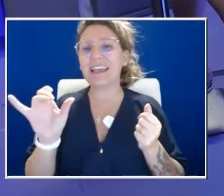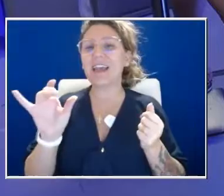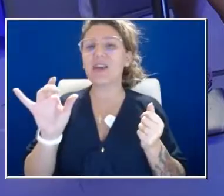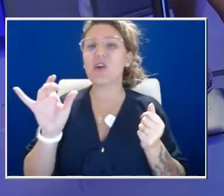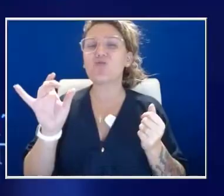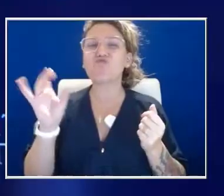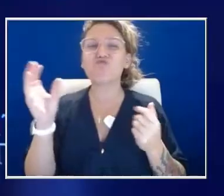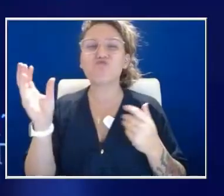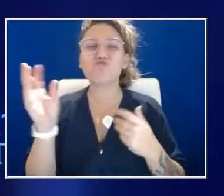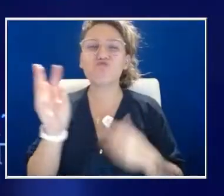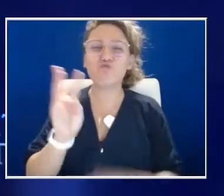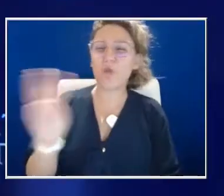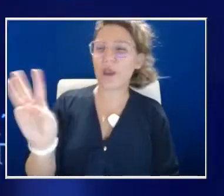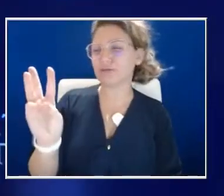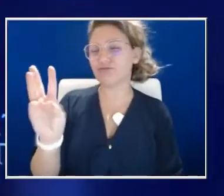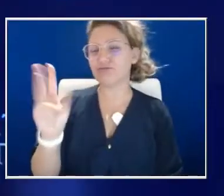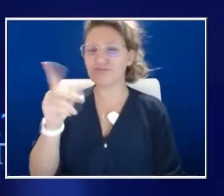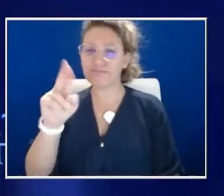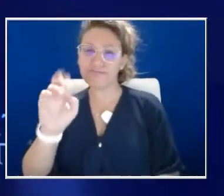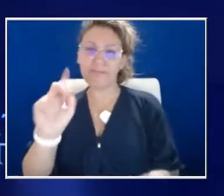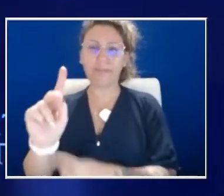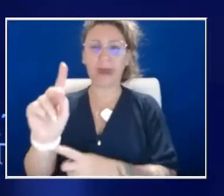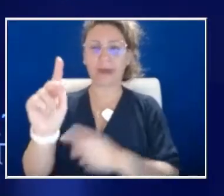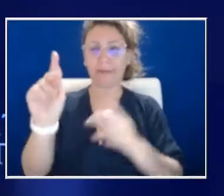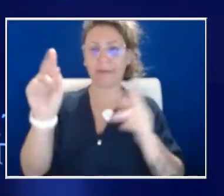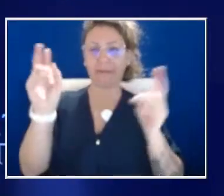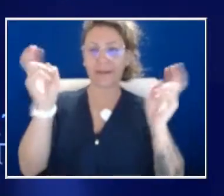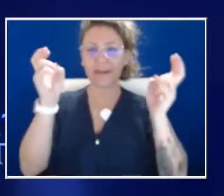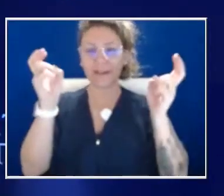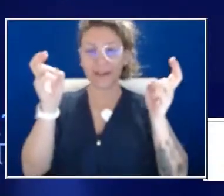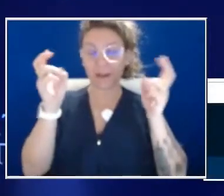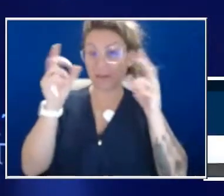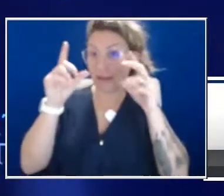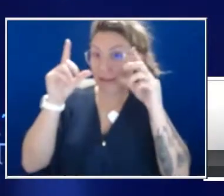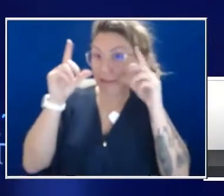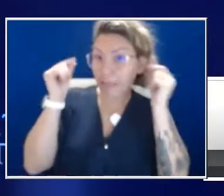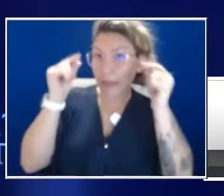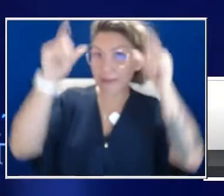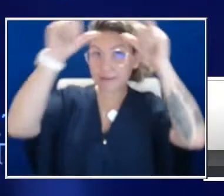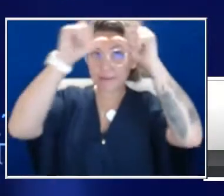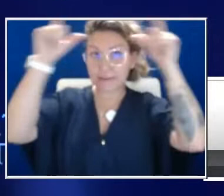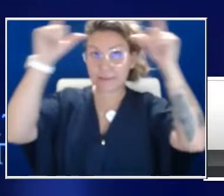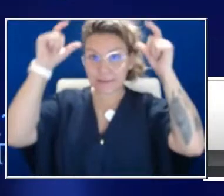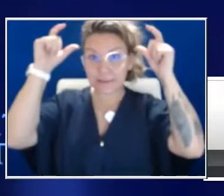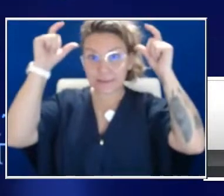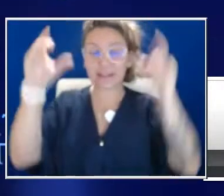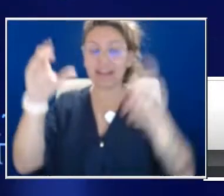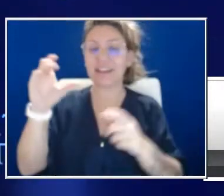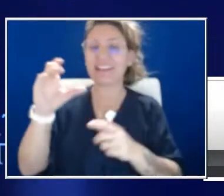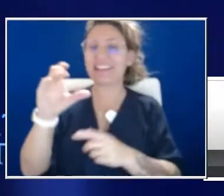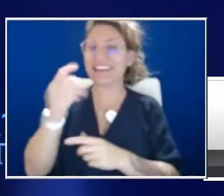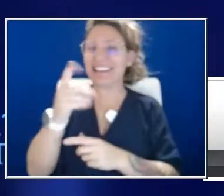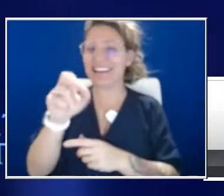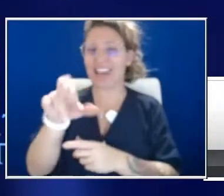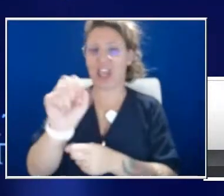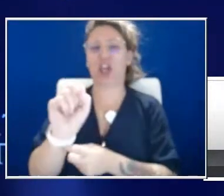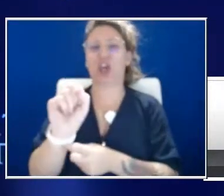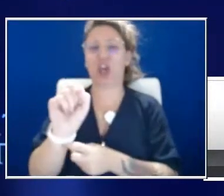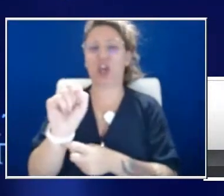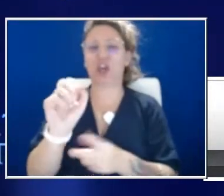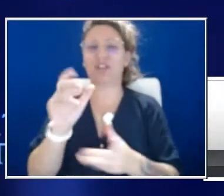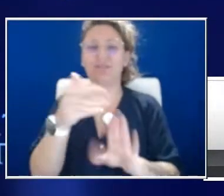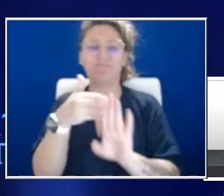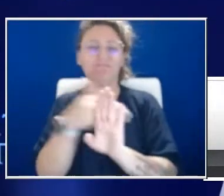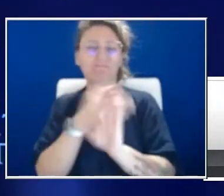punk industrial type theme. So like the glasses that you have, the gears, it's like pre-technology,